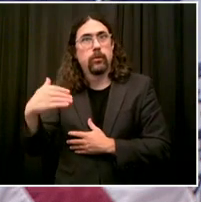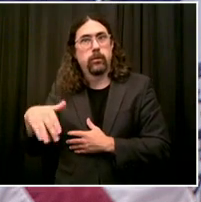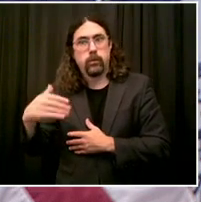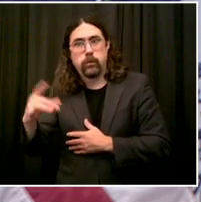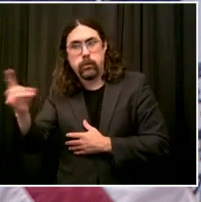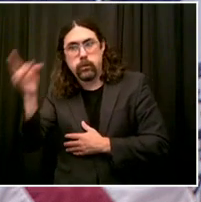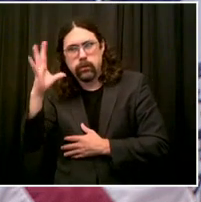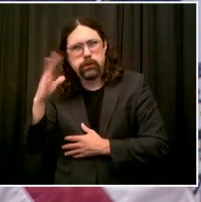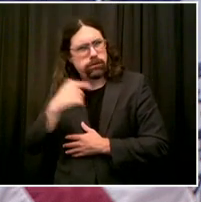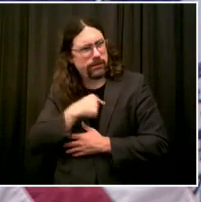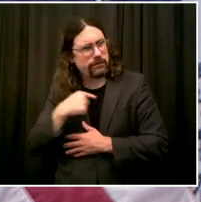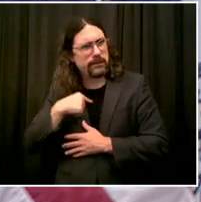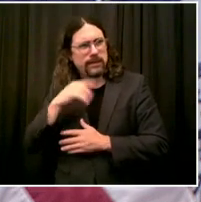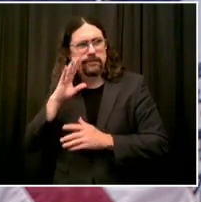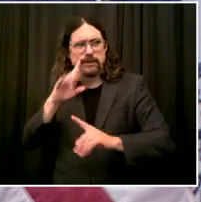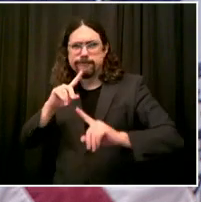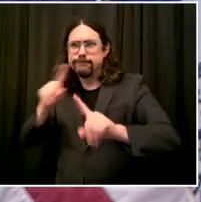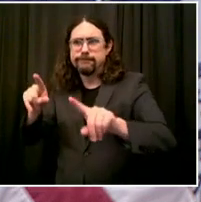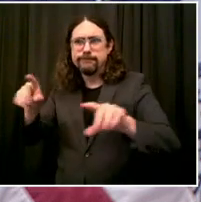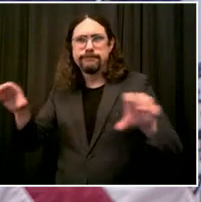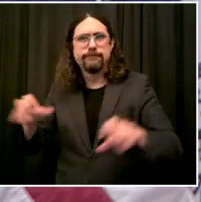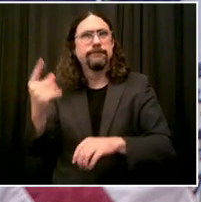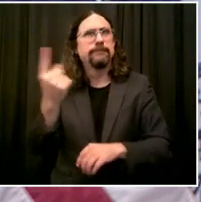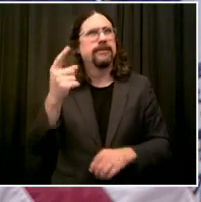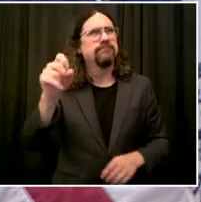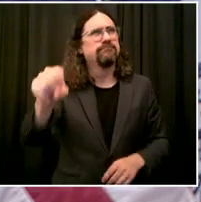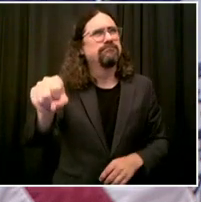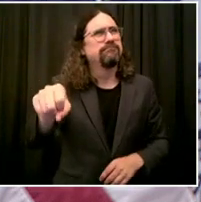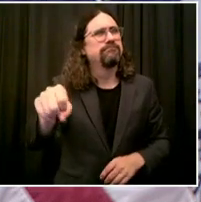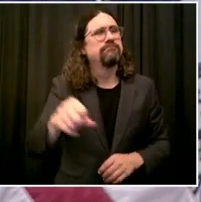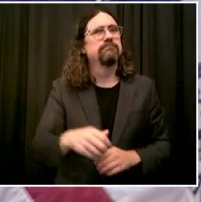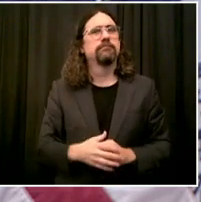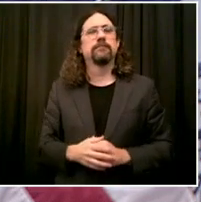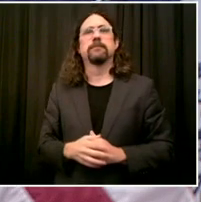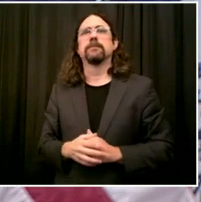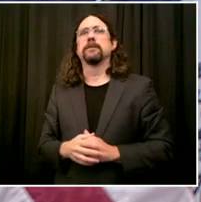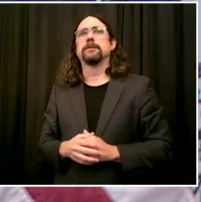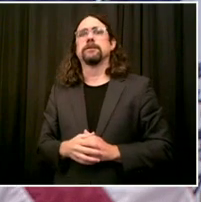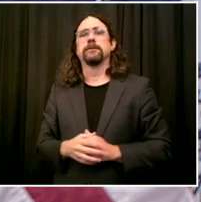release it quickly. I'll get you an exact date, but very quickly.